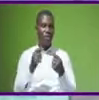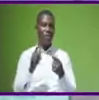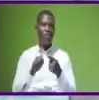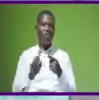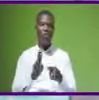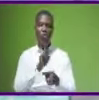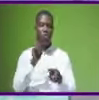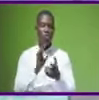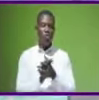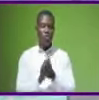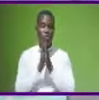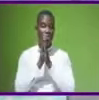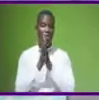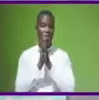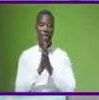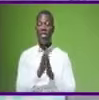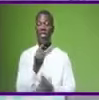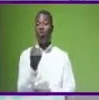ye bonkwa.